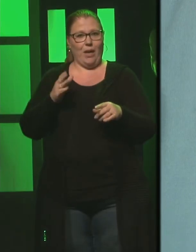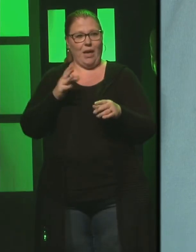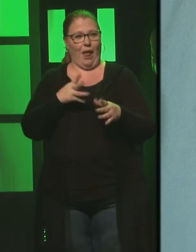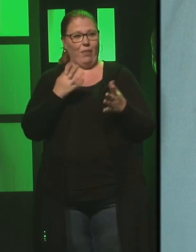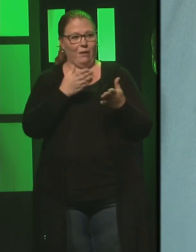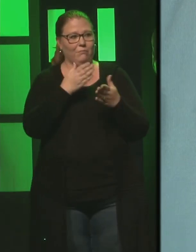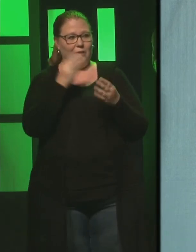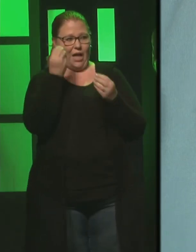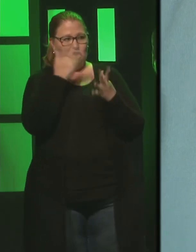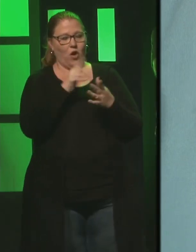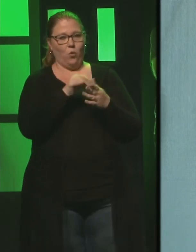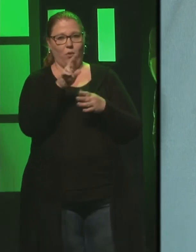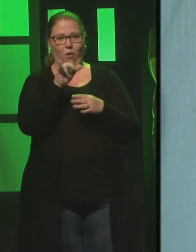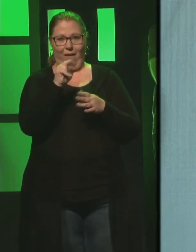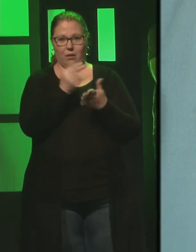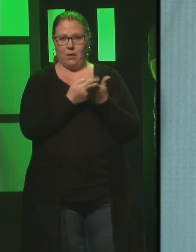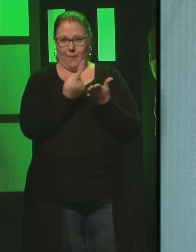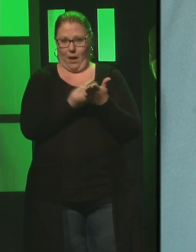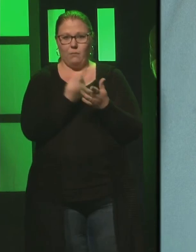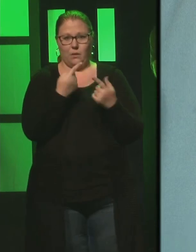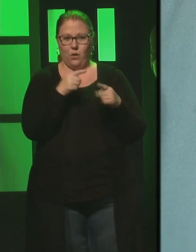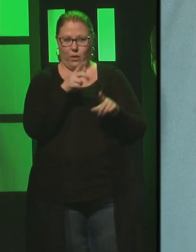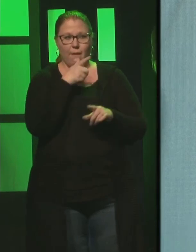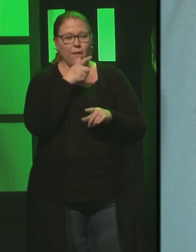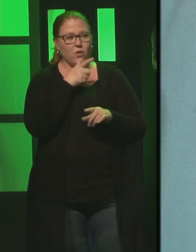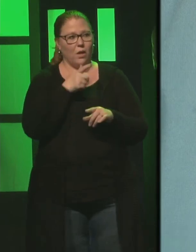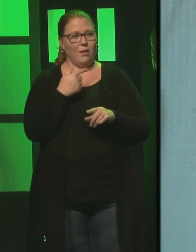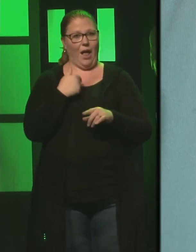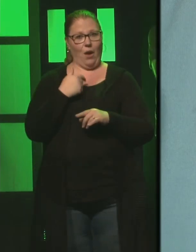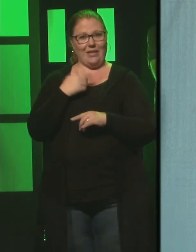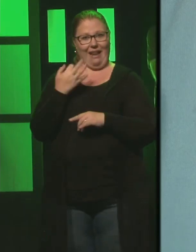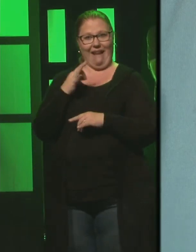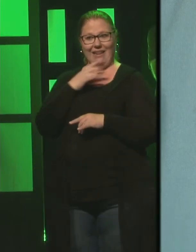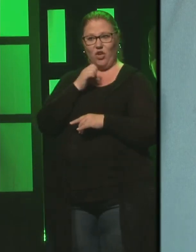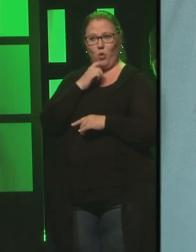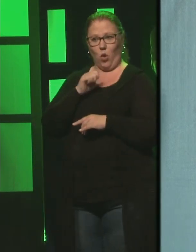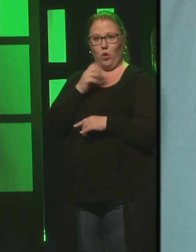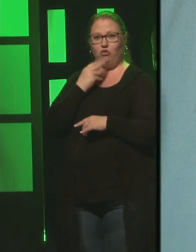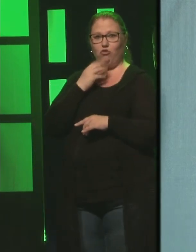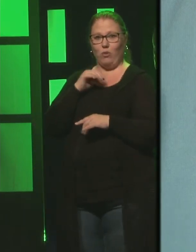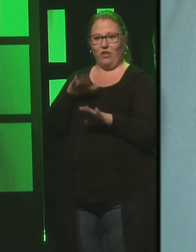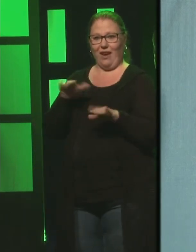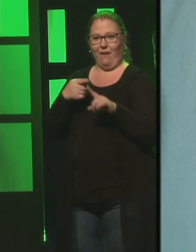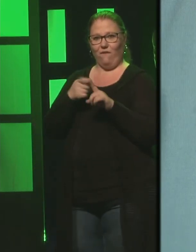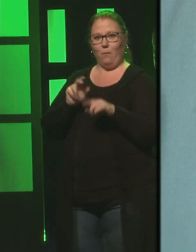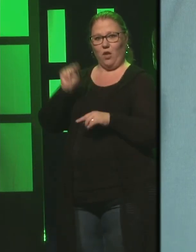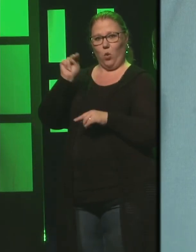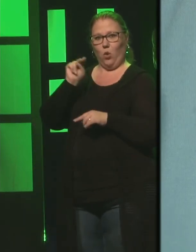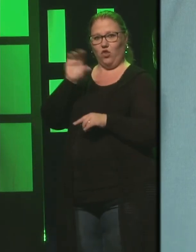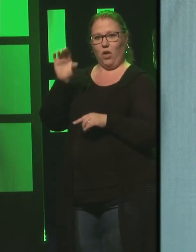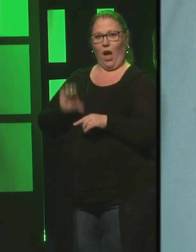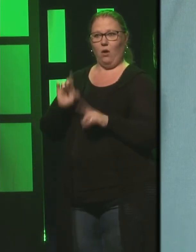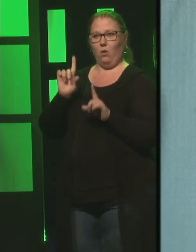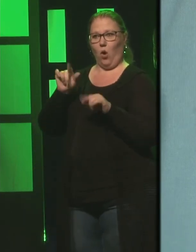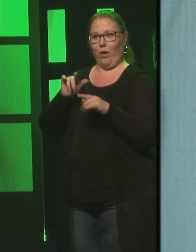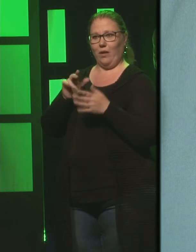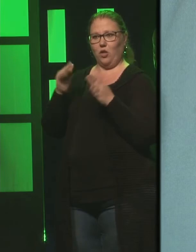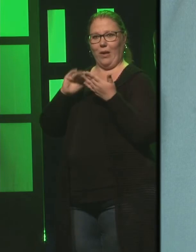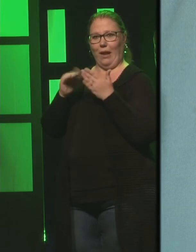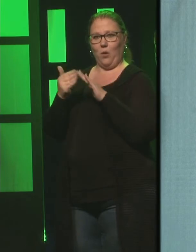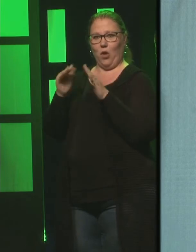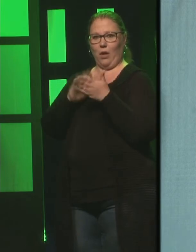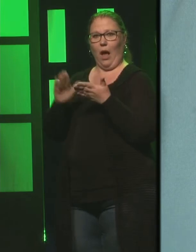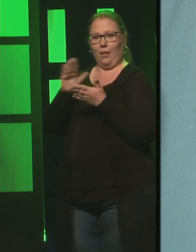I have occasionally with Ryan. I was a 19-year-old Jewish kid from the north side of Chicago, attending a neighborhood college that was close to my